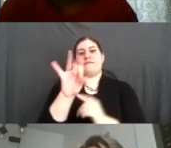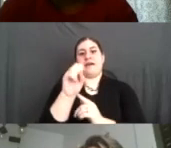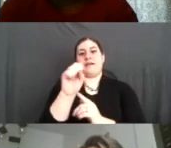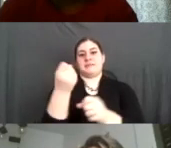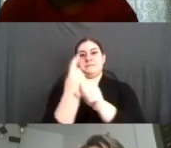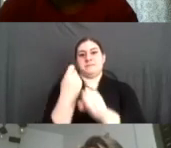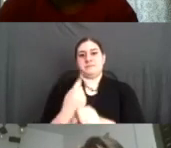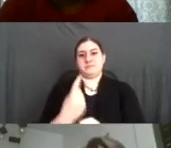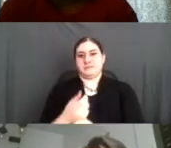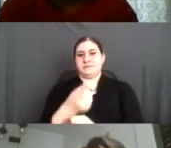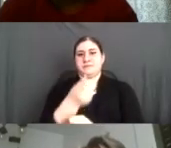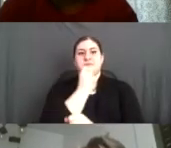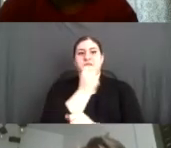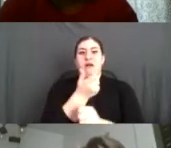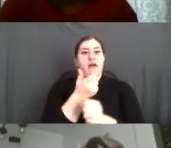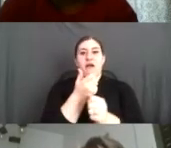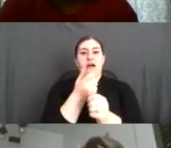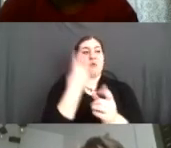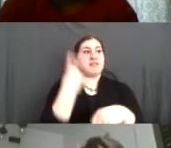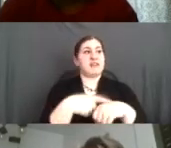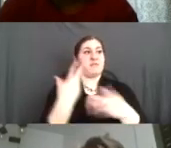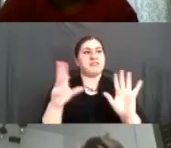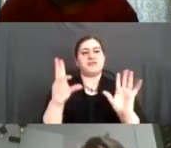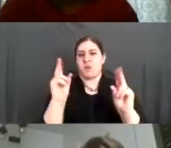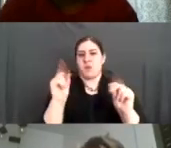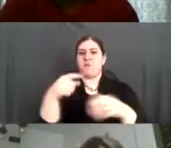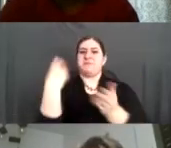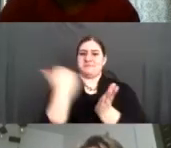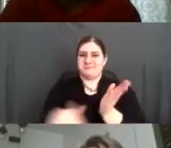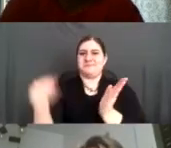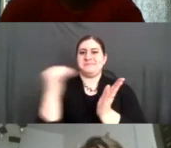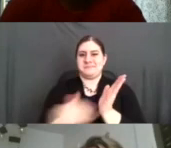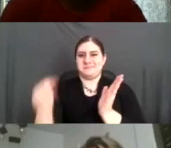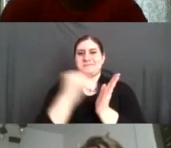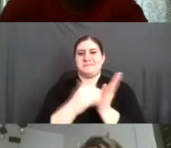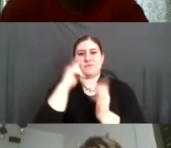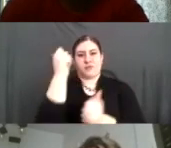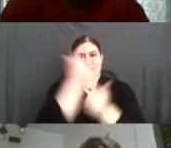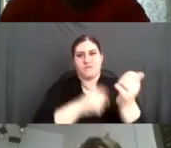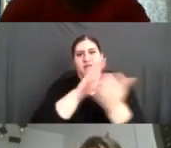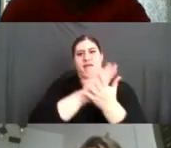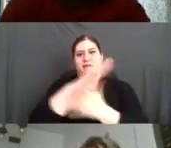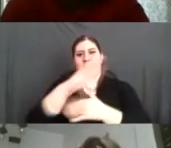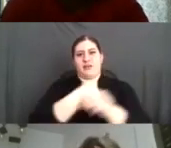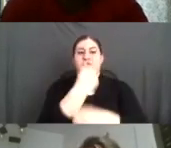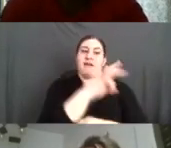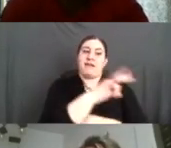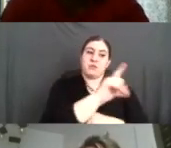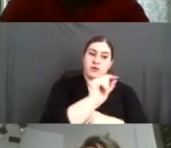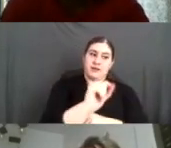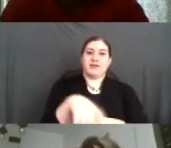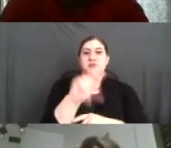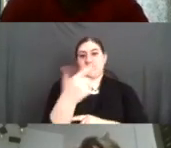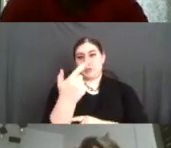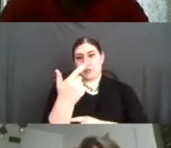year. It does not follow you through your education. So you'll fill it out again for every academic year. So 1920, 2021,